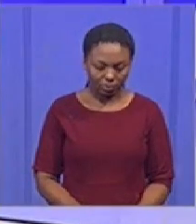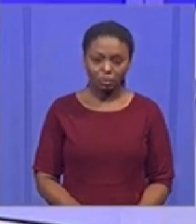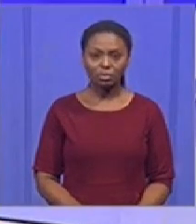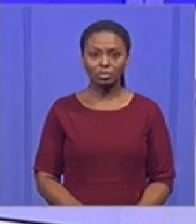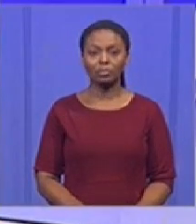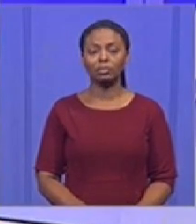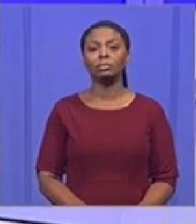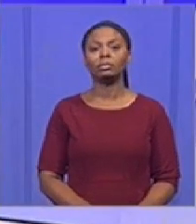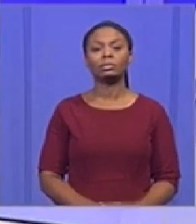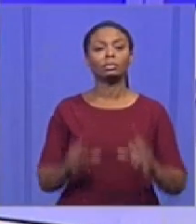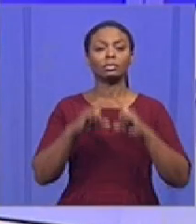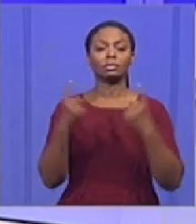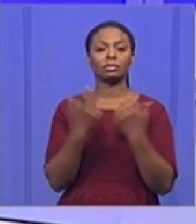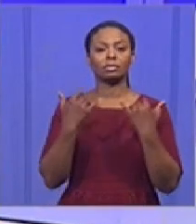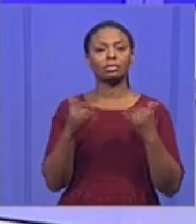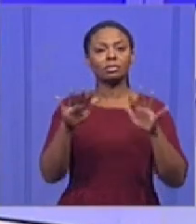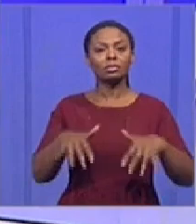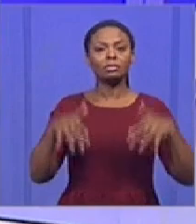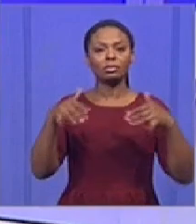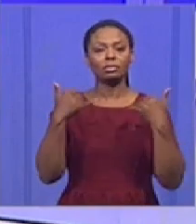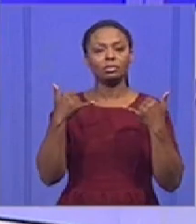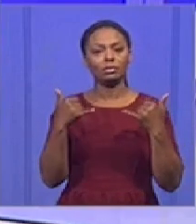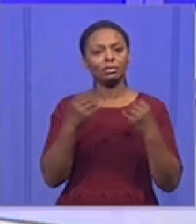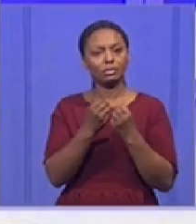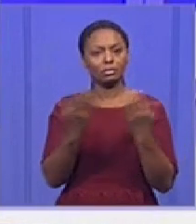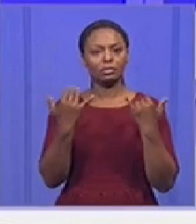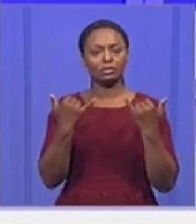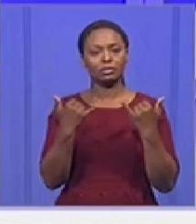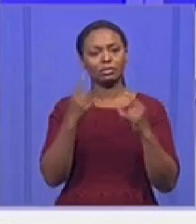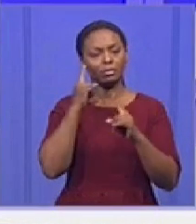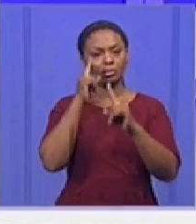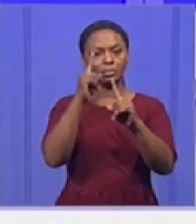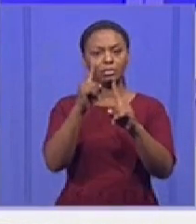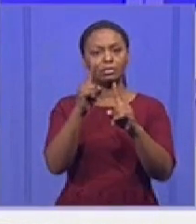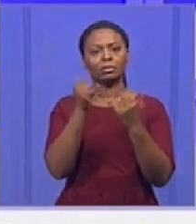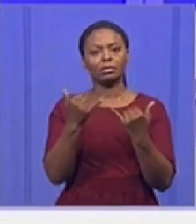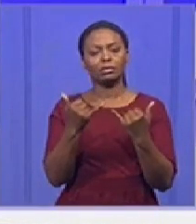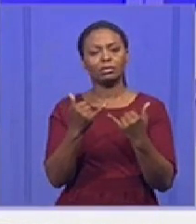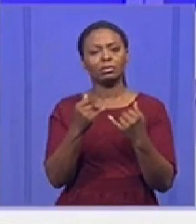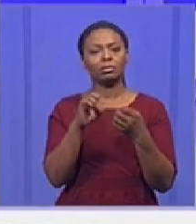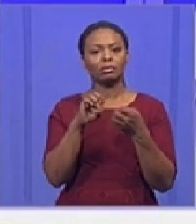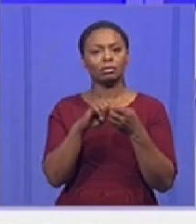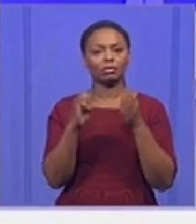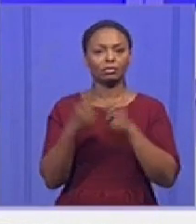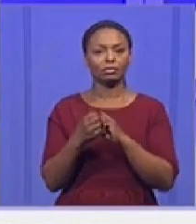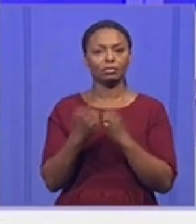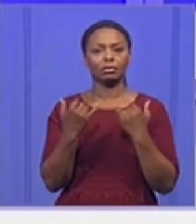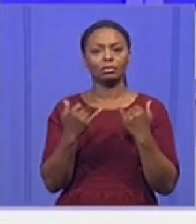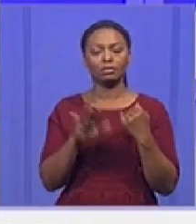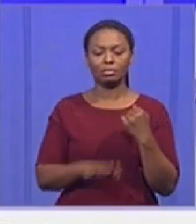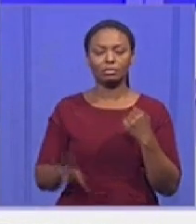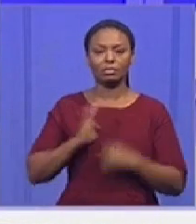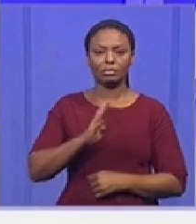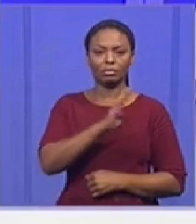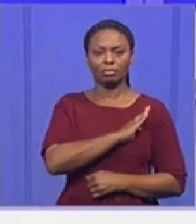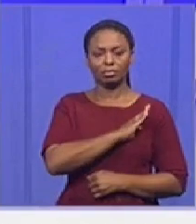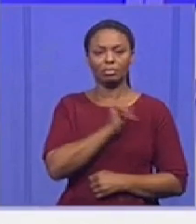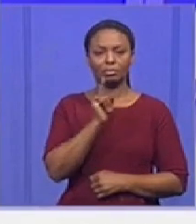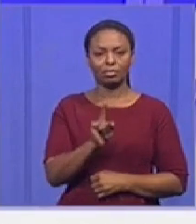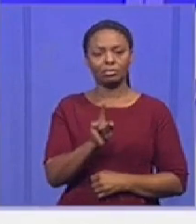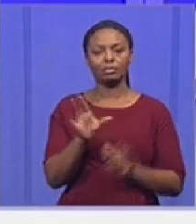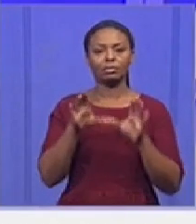Komiti ya Palamente e malebana le merero ya matlole a setšhaba ya re tlhaelo ya boeteledipele mo SABC e kwafatsa